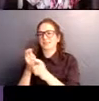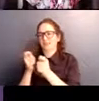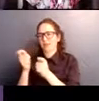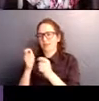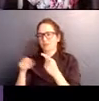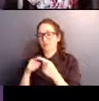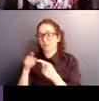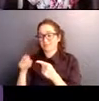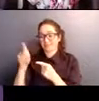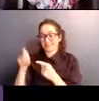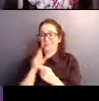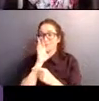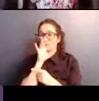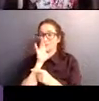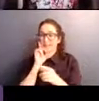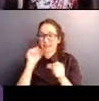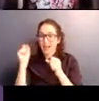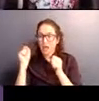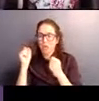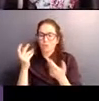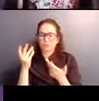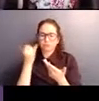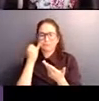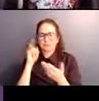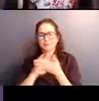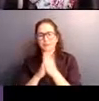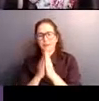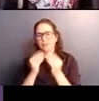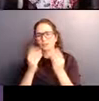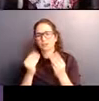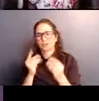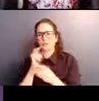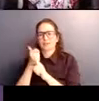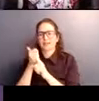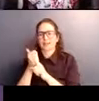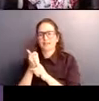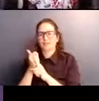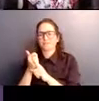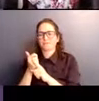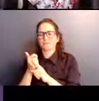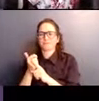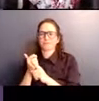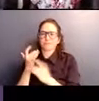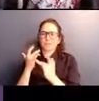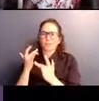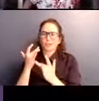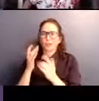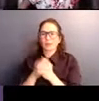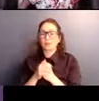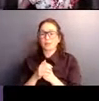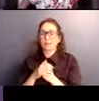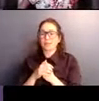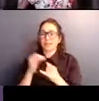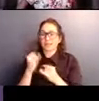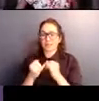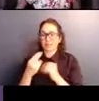he needs to speak louder or become softer to self-soothe. And lastly, I've used harmony and certain